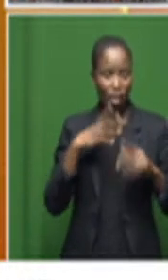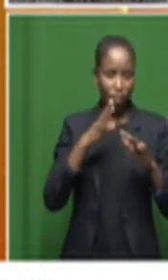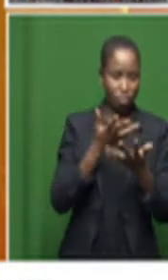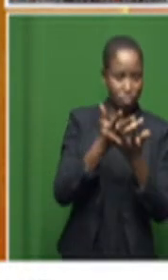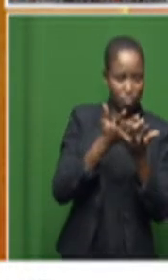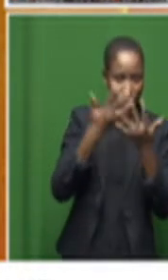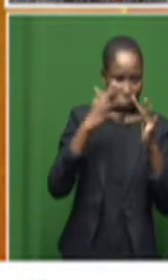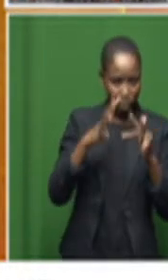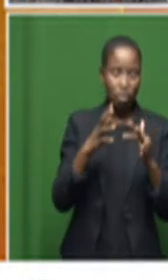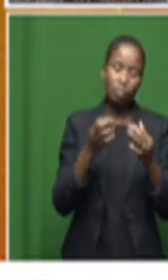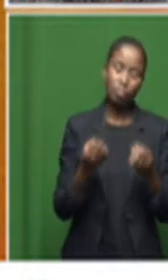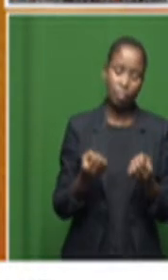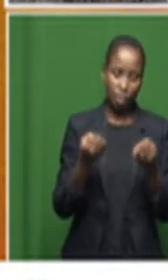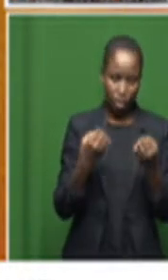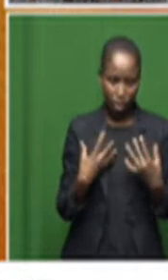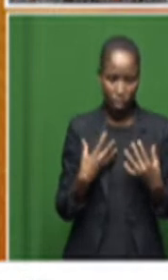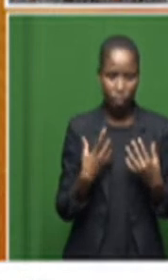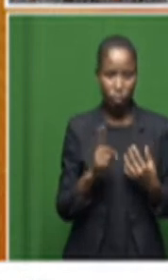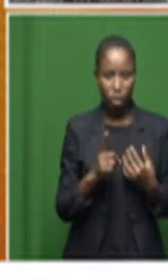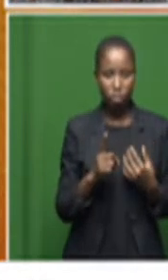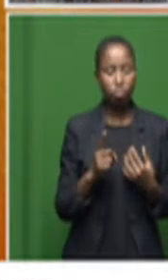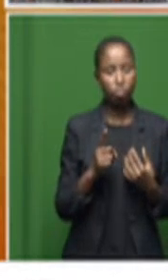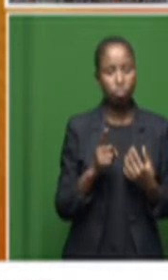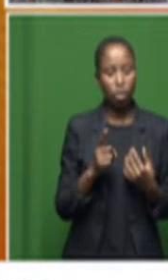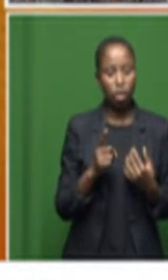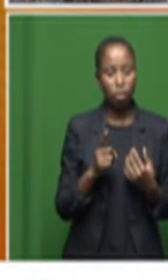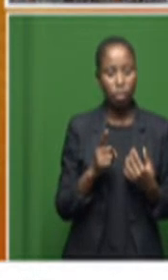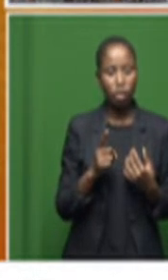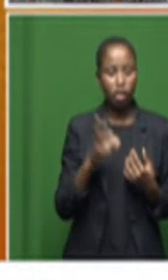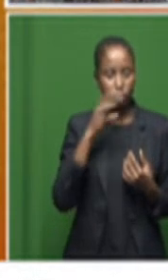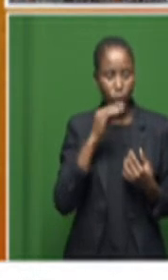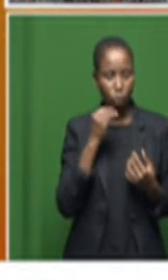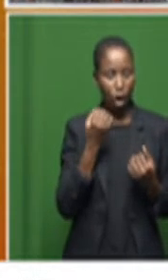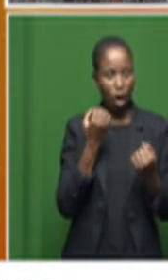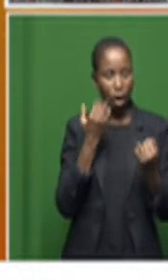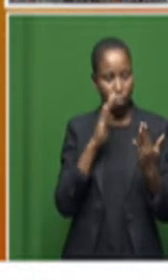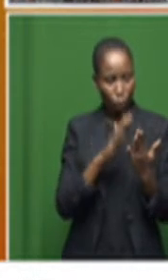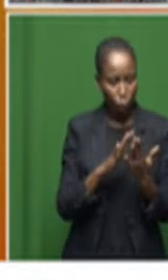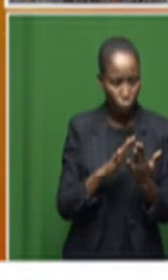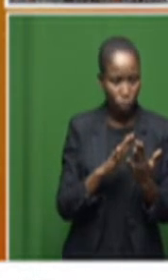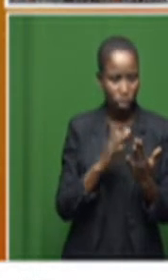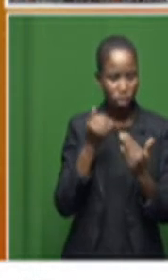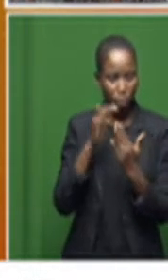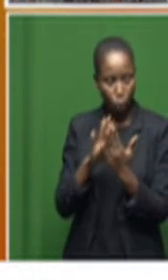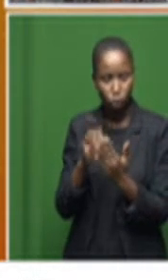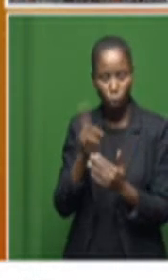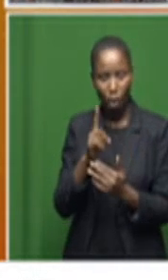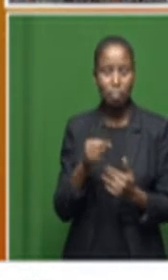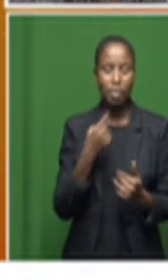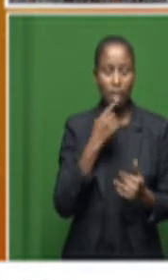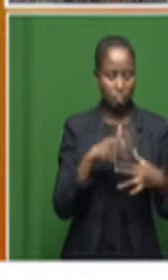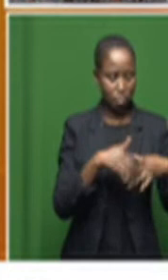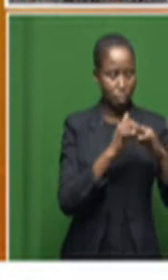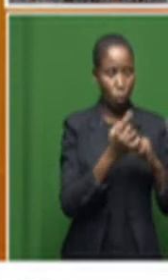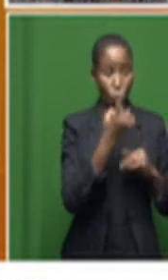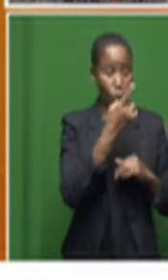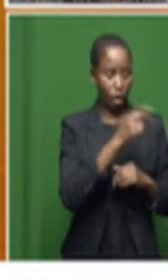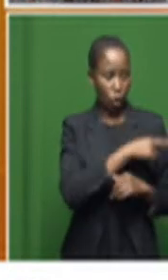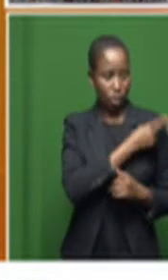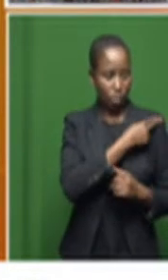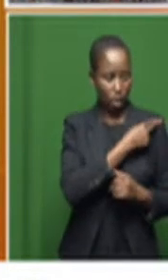had a modified hub and spoke approach such that a single hospital per